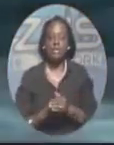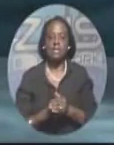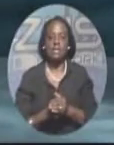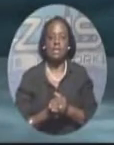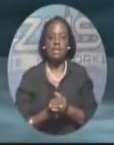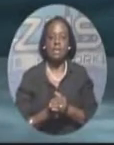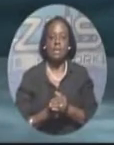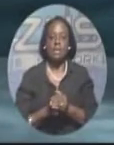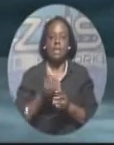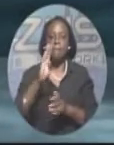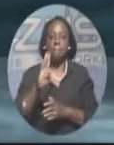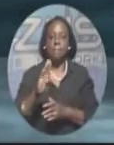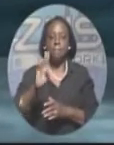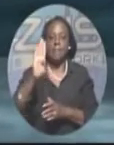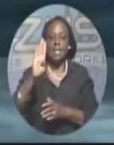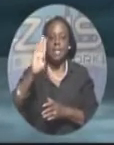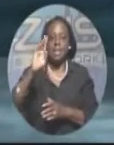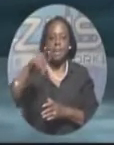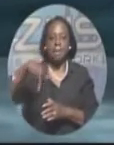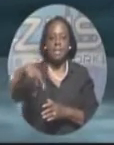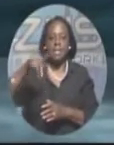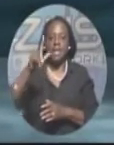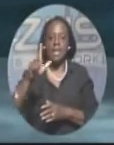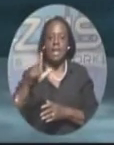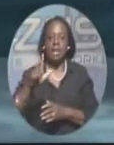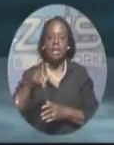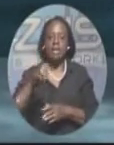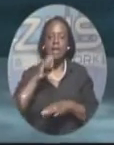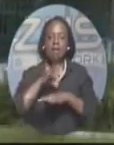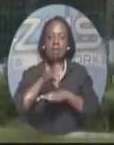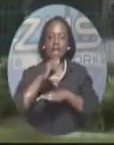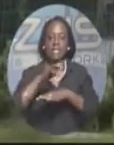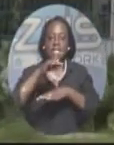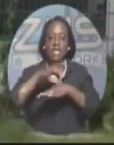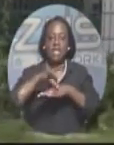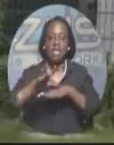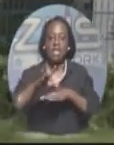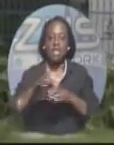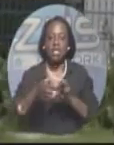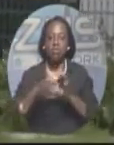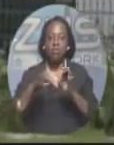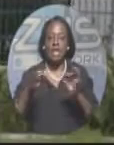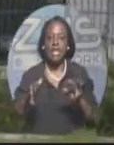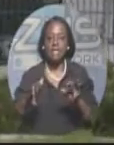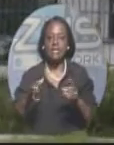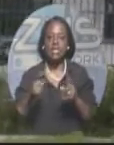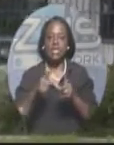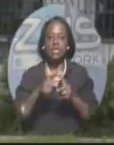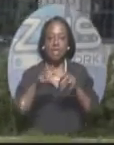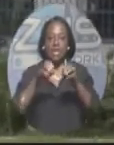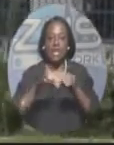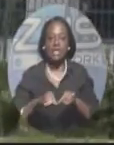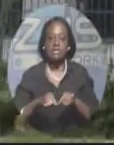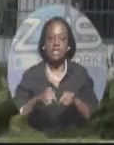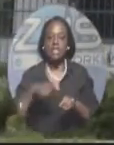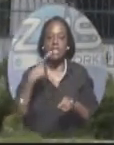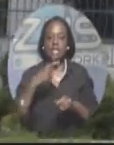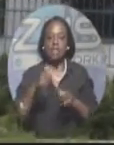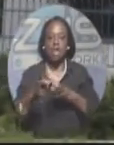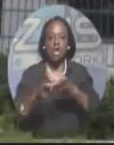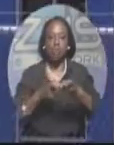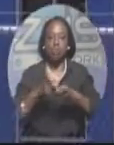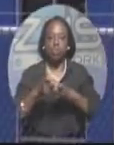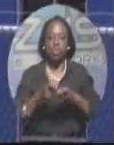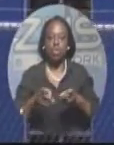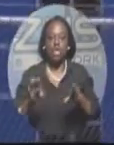BPL is revising an earlier release that we issued to our customers indicating that we were going to have a control shutdown of